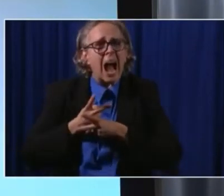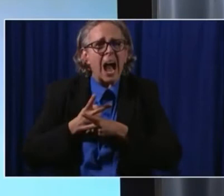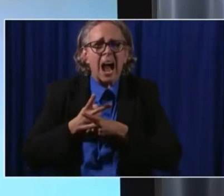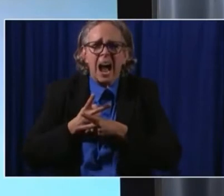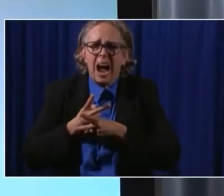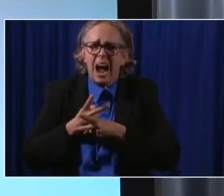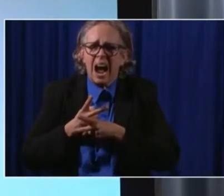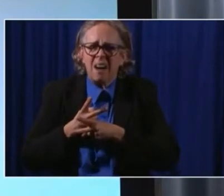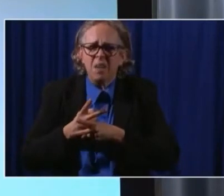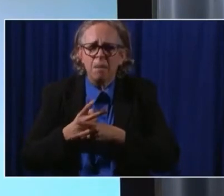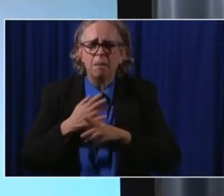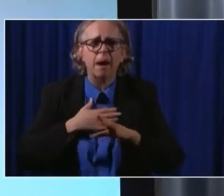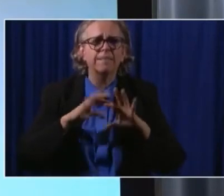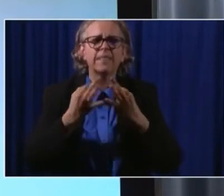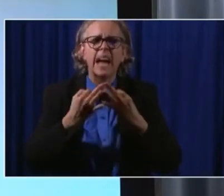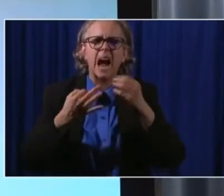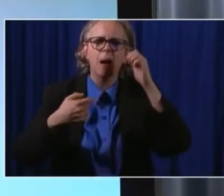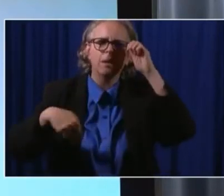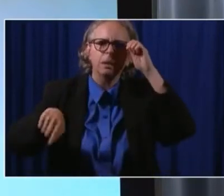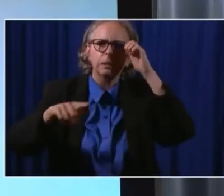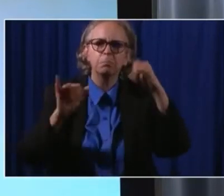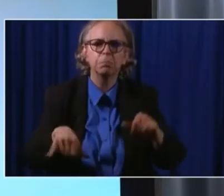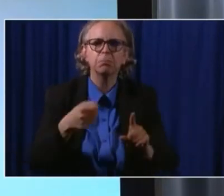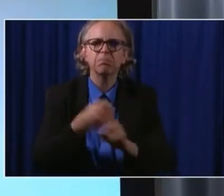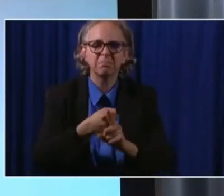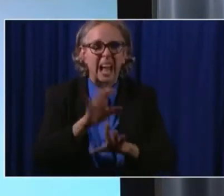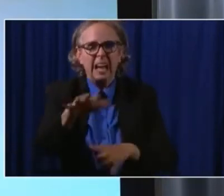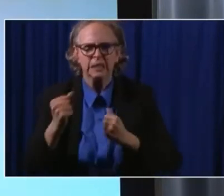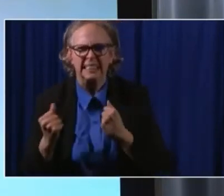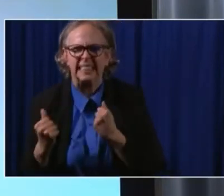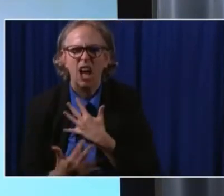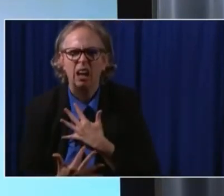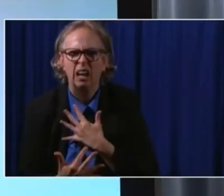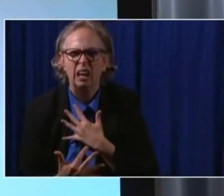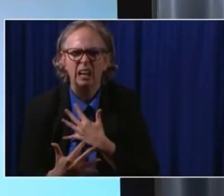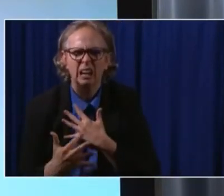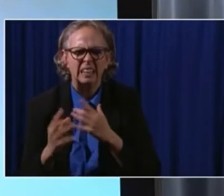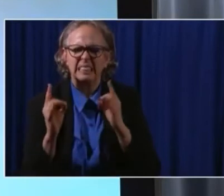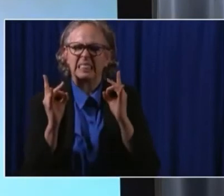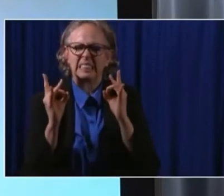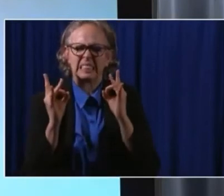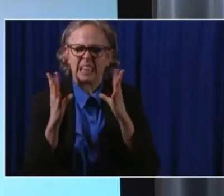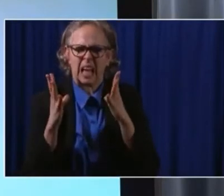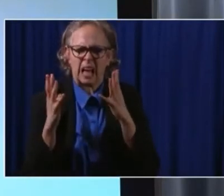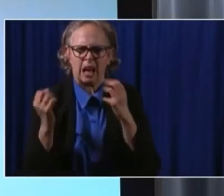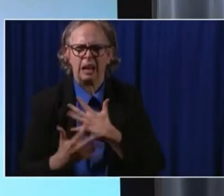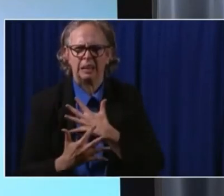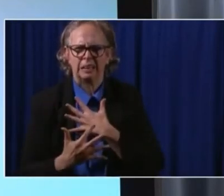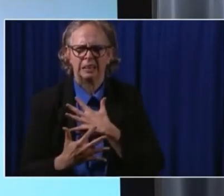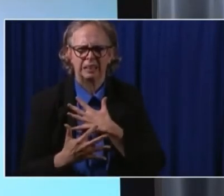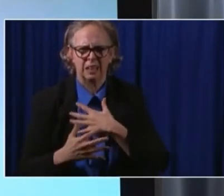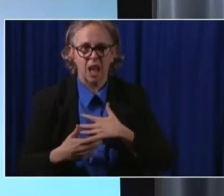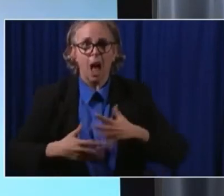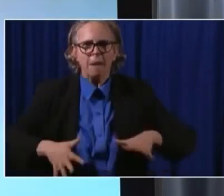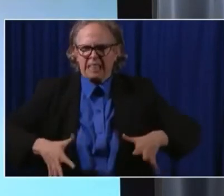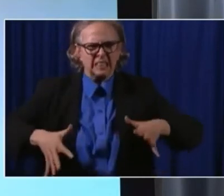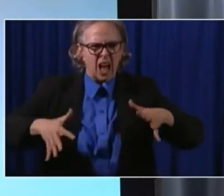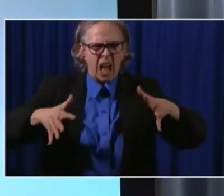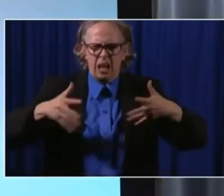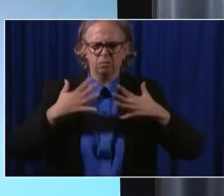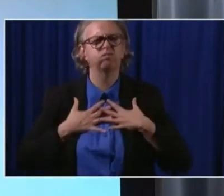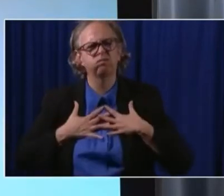the virus. And the virus is scary. It's terrifying when you have it. It's the physical symptoms, it's the anxiety, the depression.